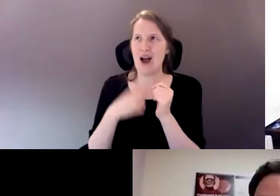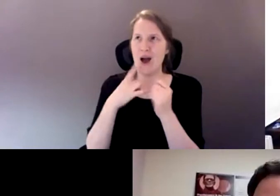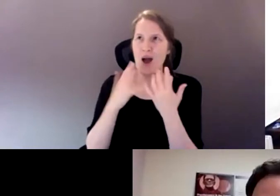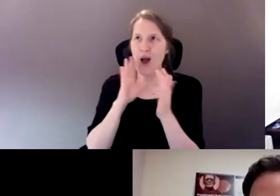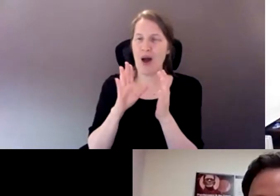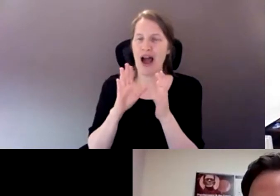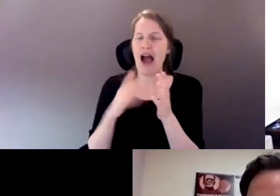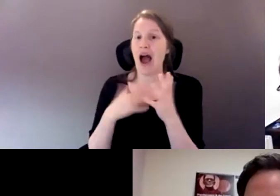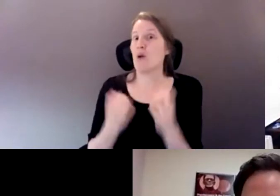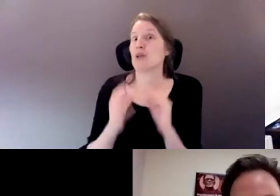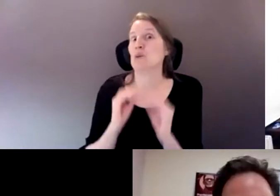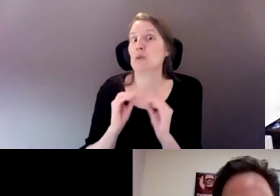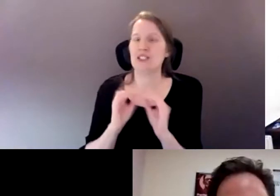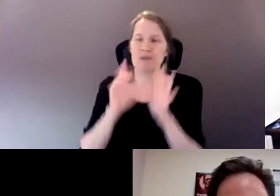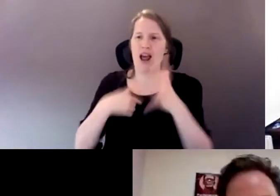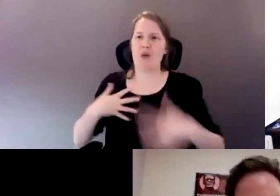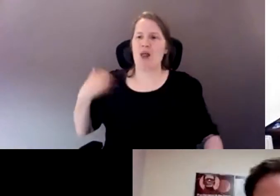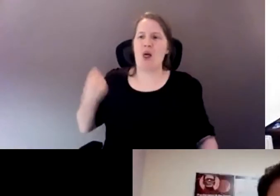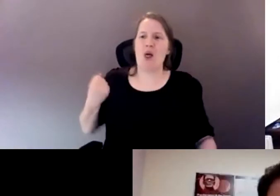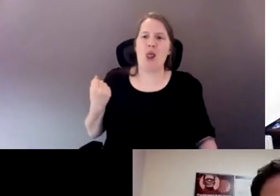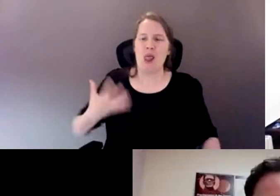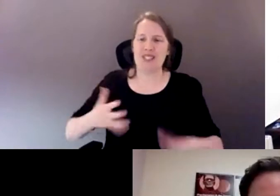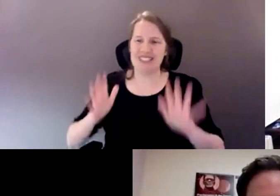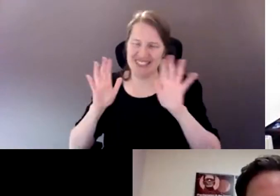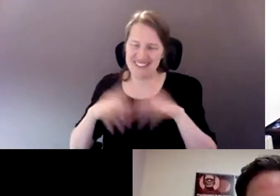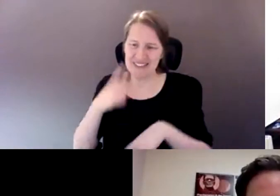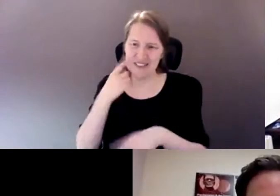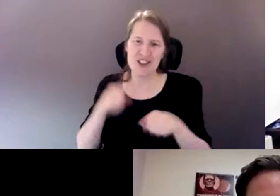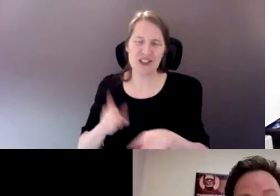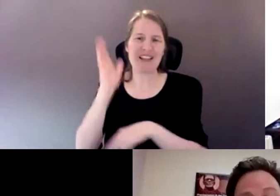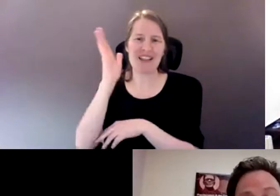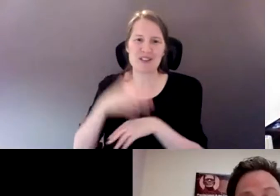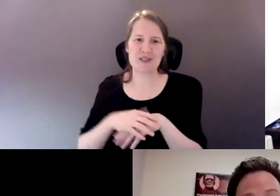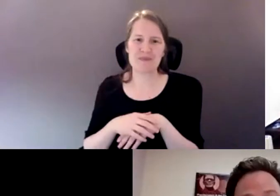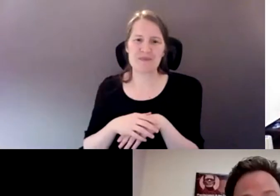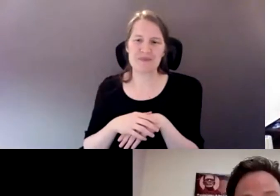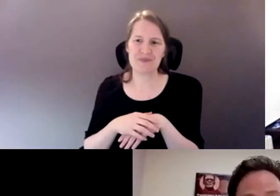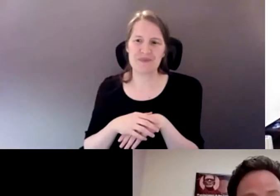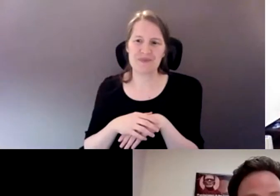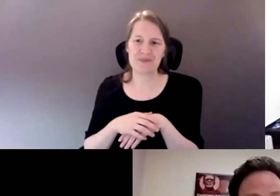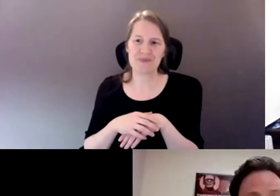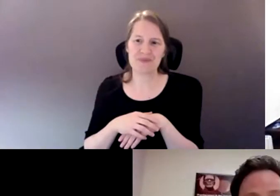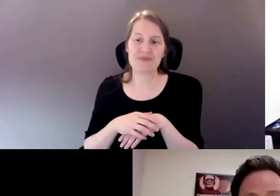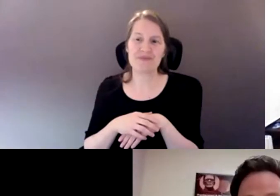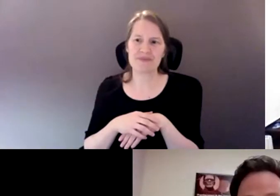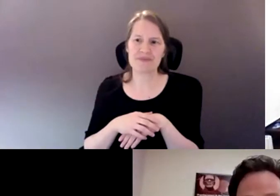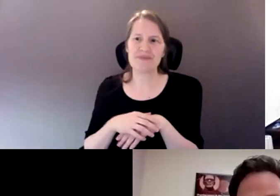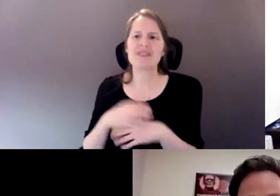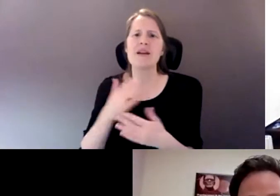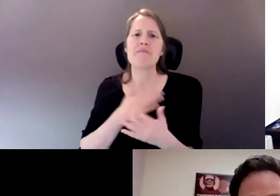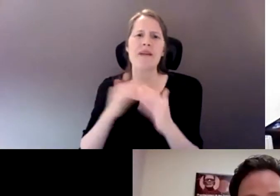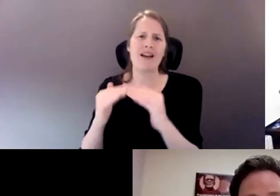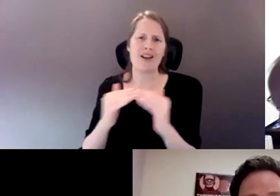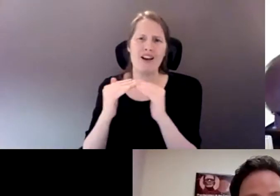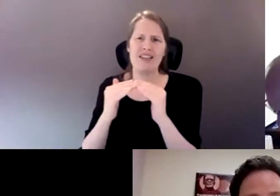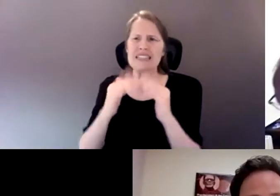the urge to teach myself during this lecture. And I want to give it a chance to a couple of my colleagues